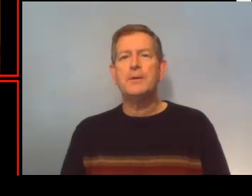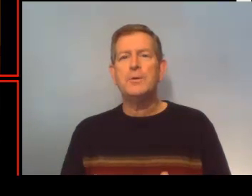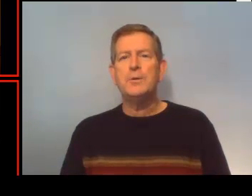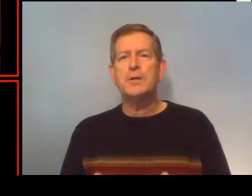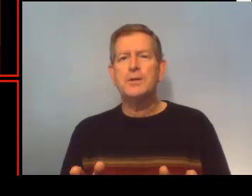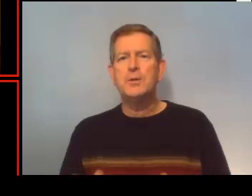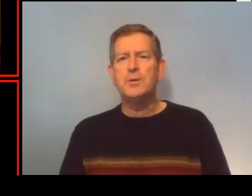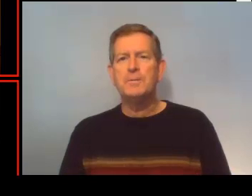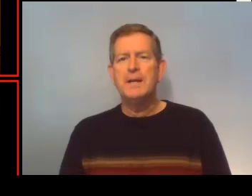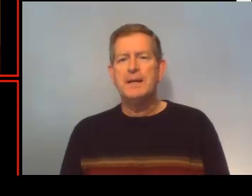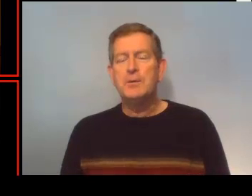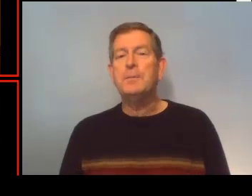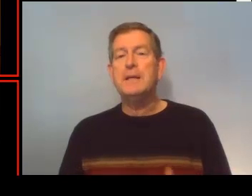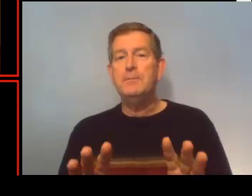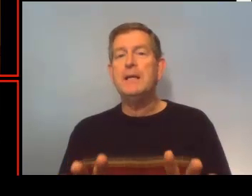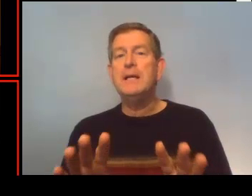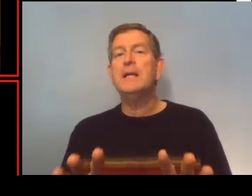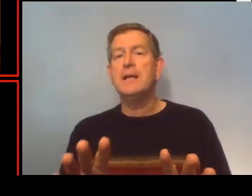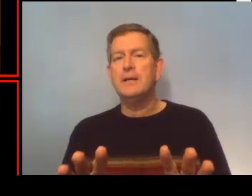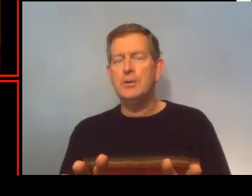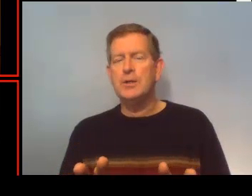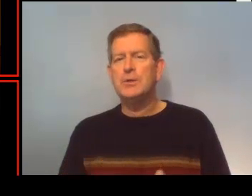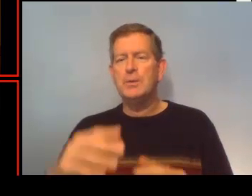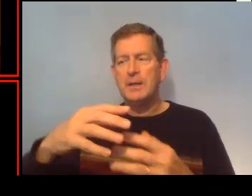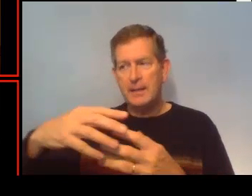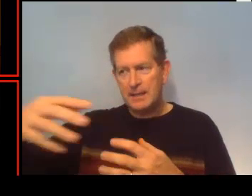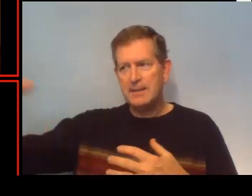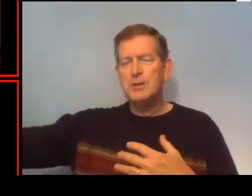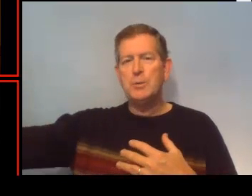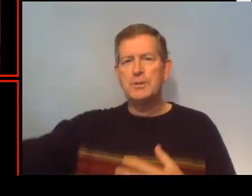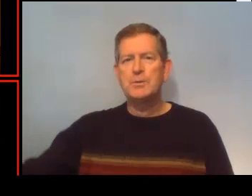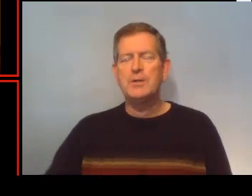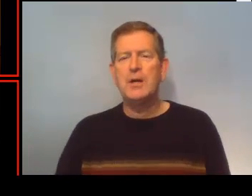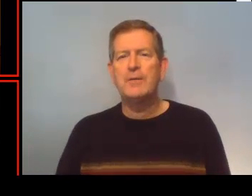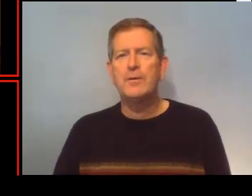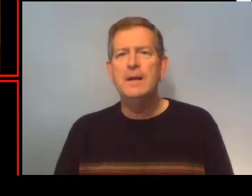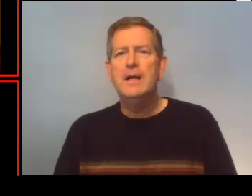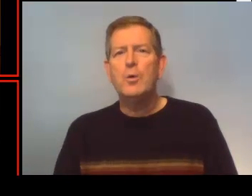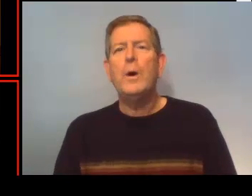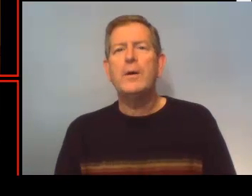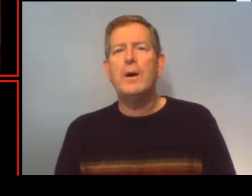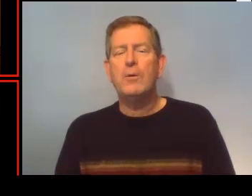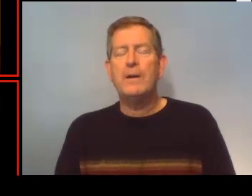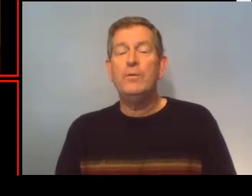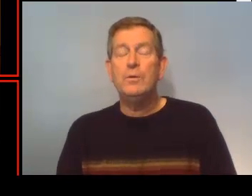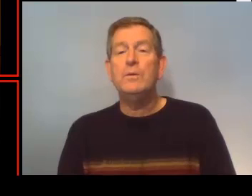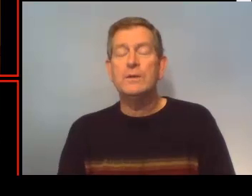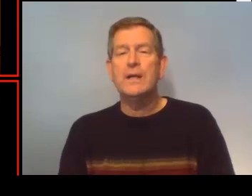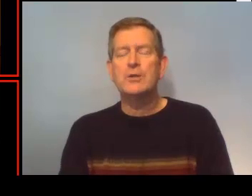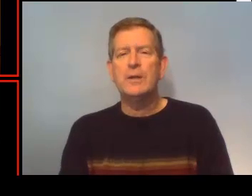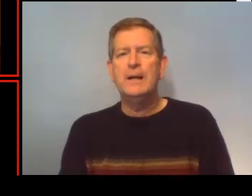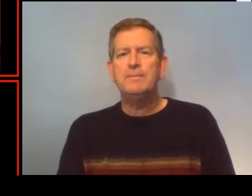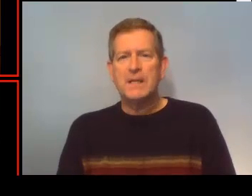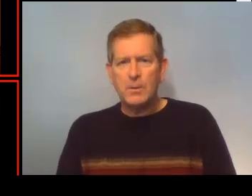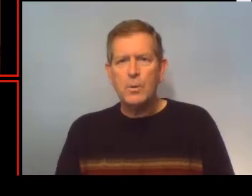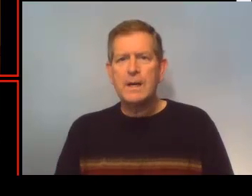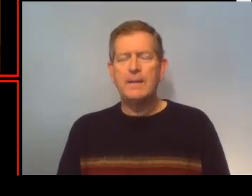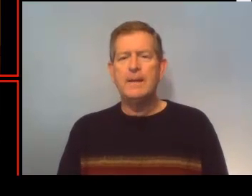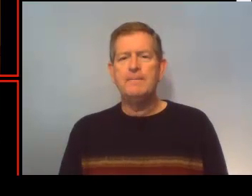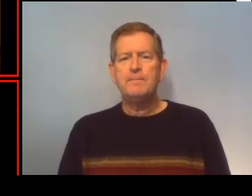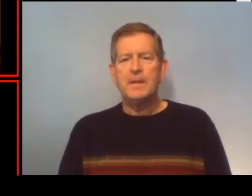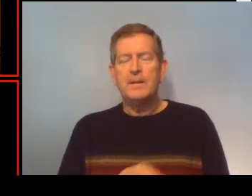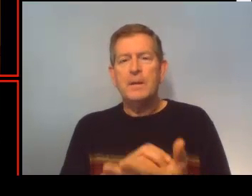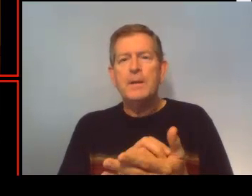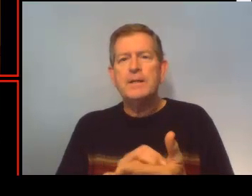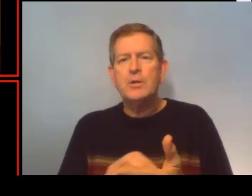problem until Unit 2. Beginning in Unit 2, and that issue will stretch on for quite a few units actually, as we work